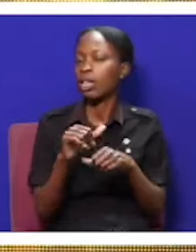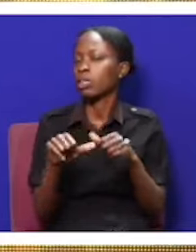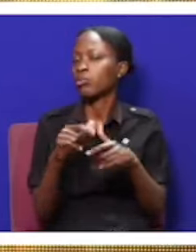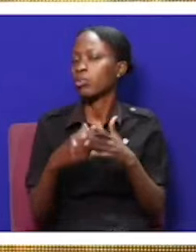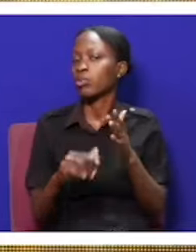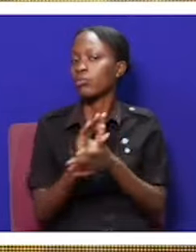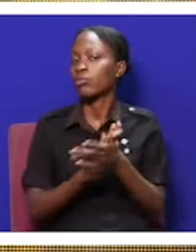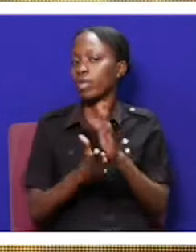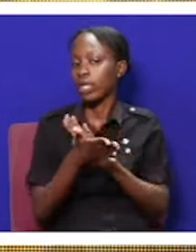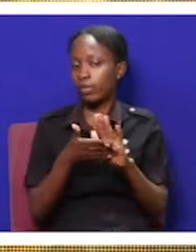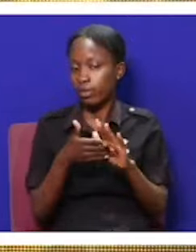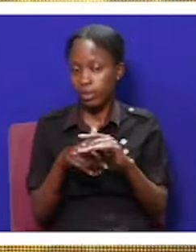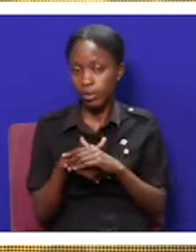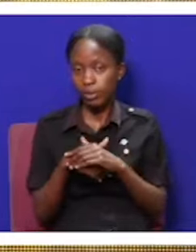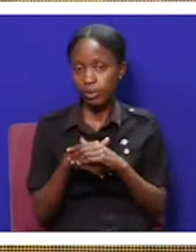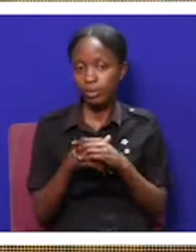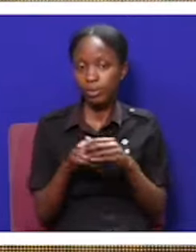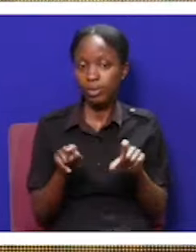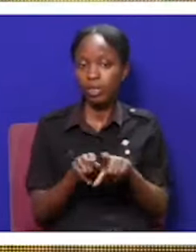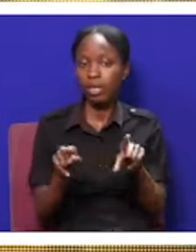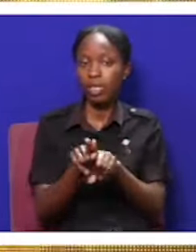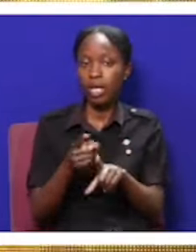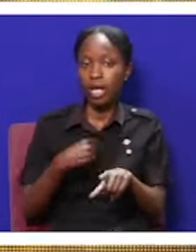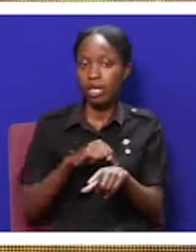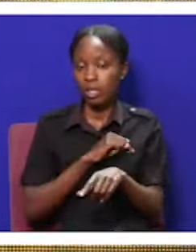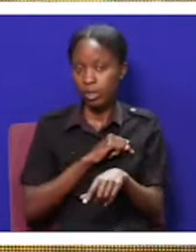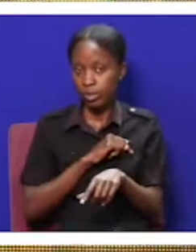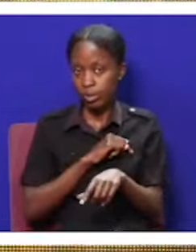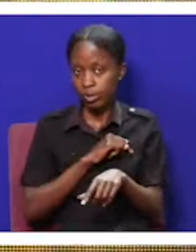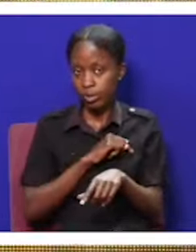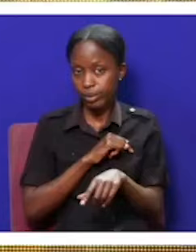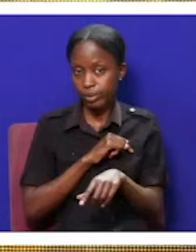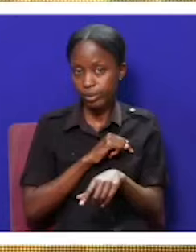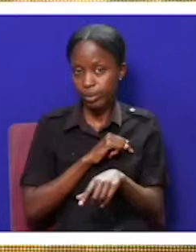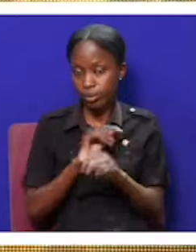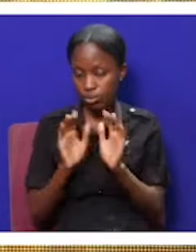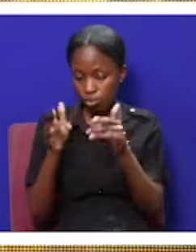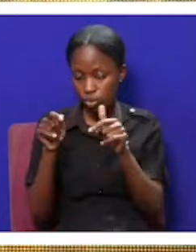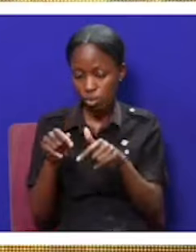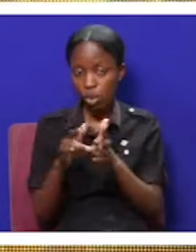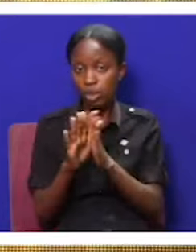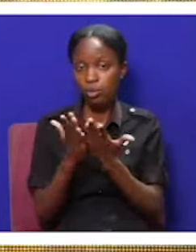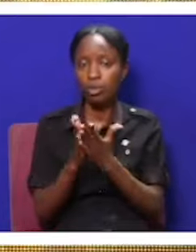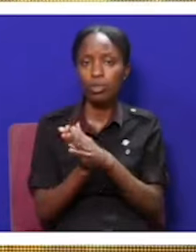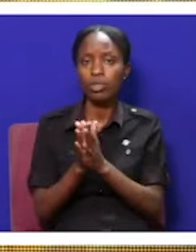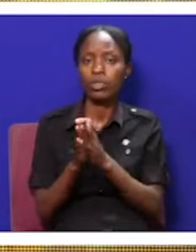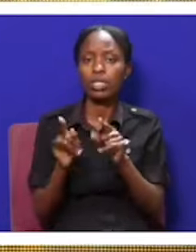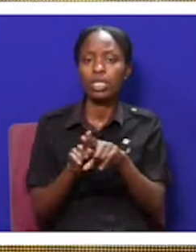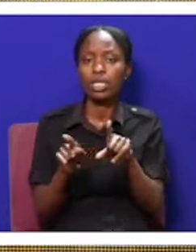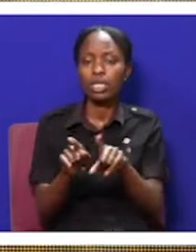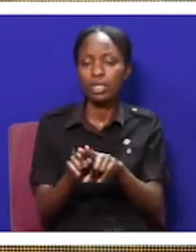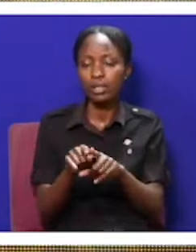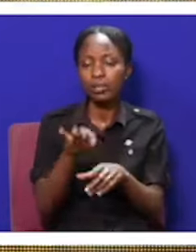forgiveness. And even as we're going to look into this Bible story, just think with